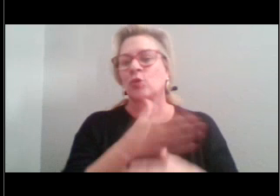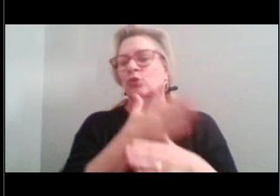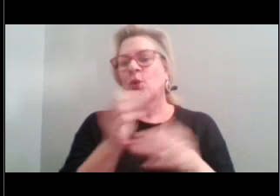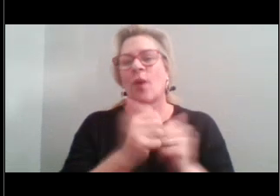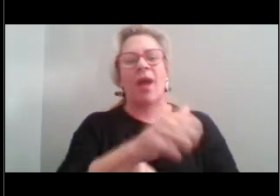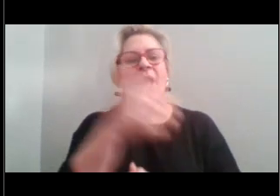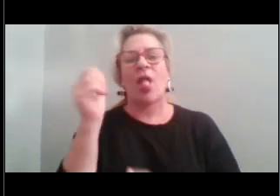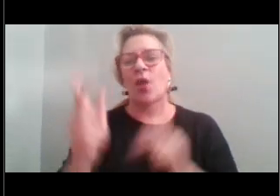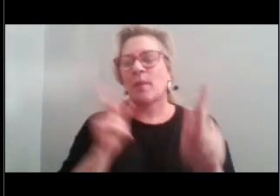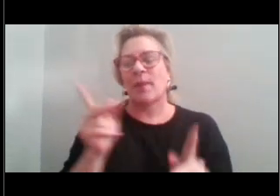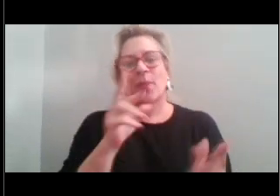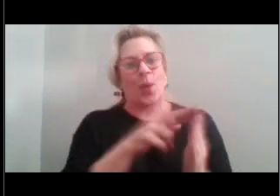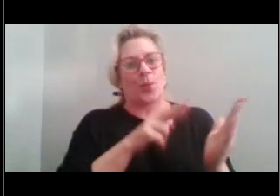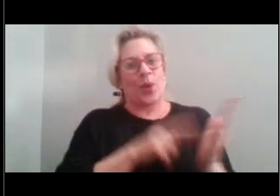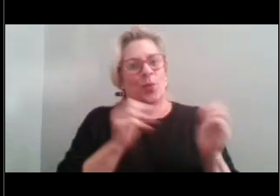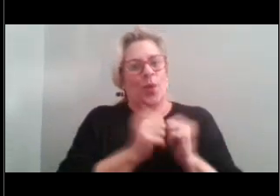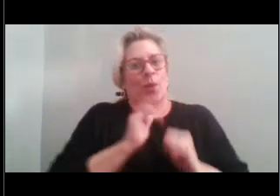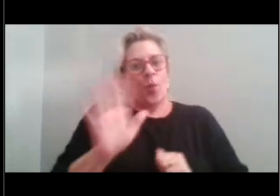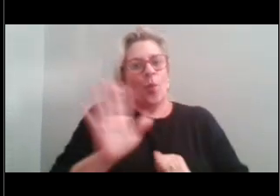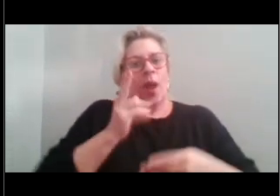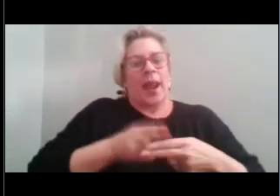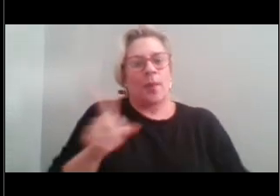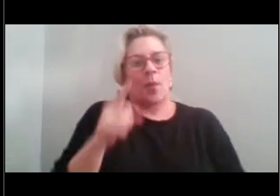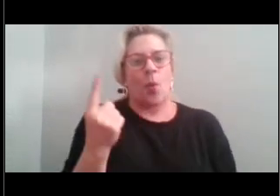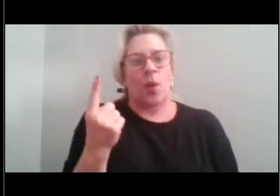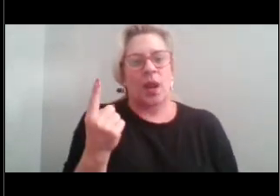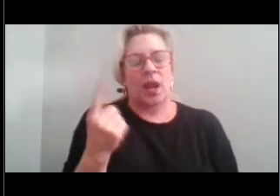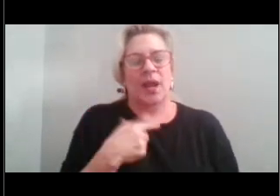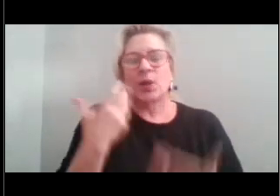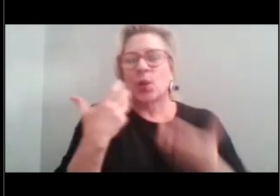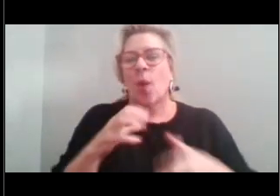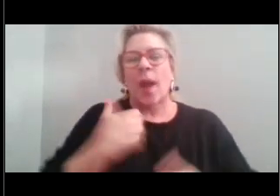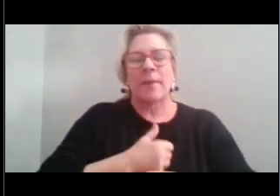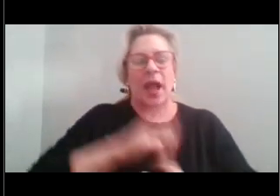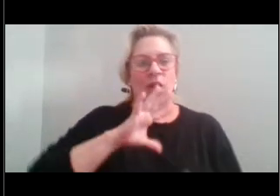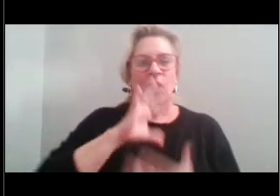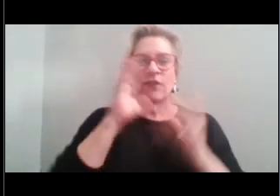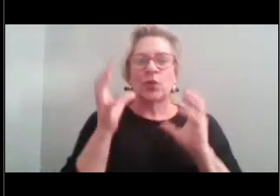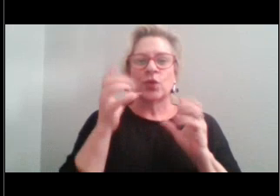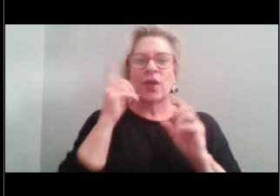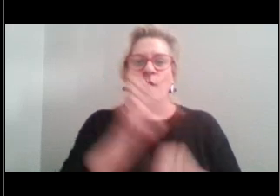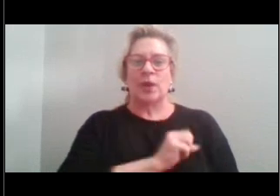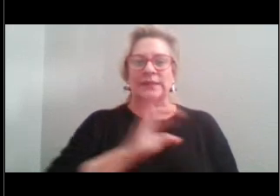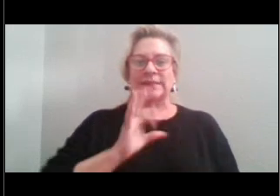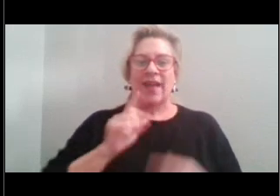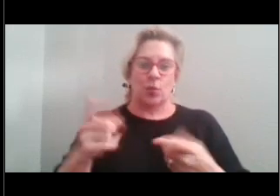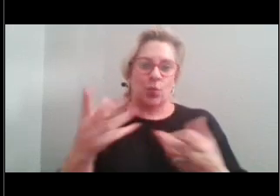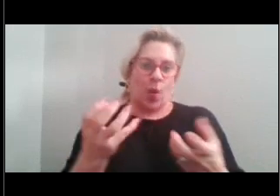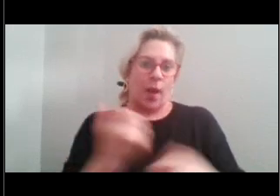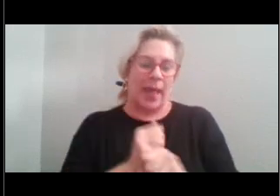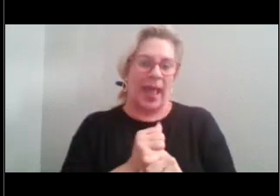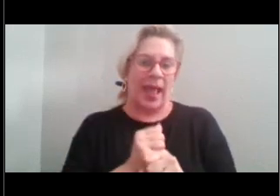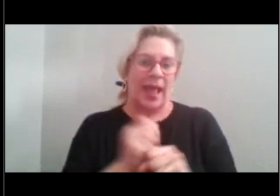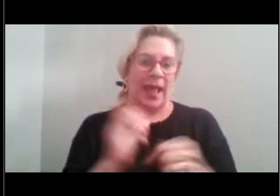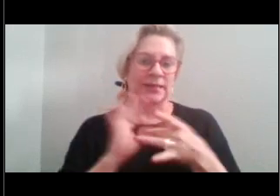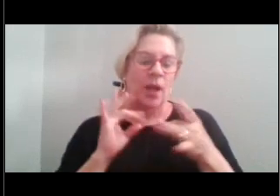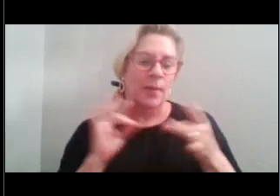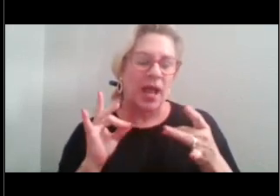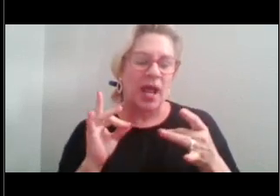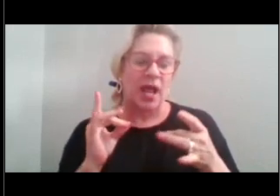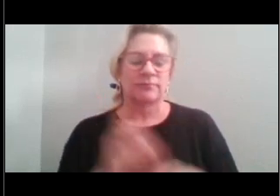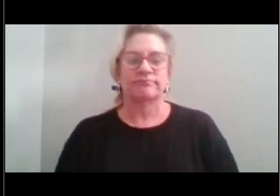are registered to your name and can create confusion for staff when you want to make comments. For all meeting attendees, please do your best